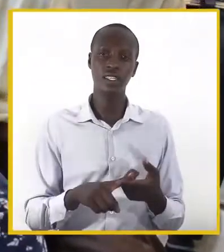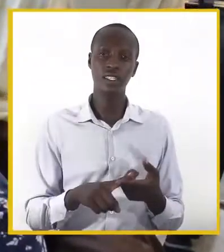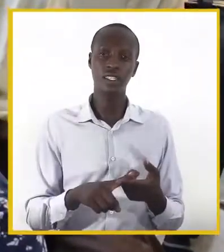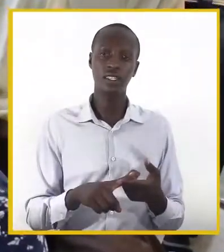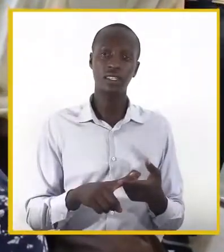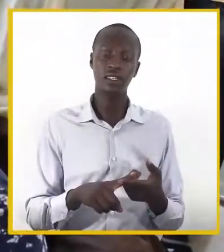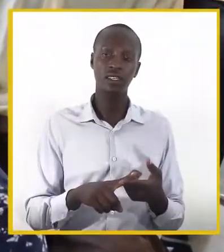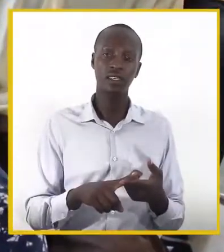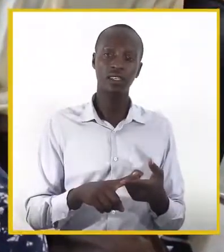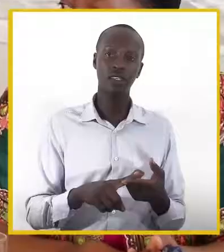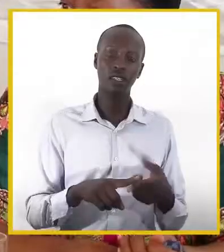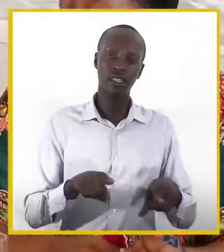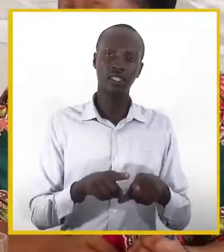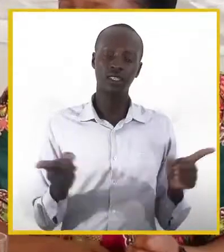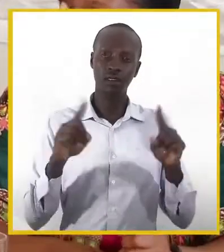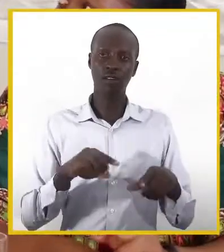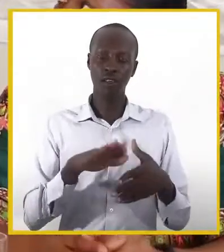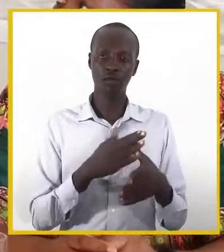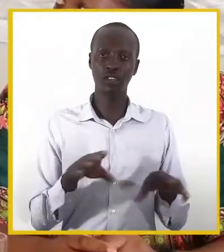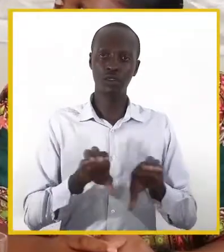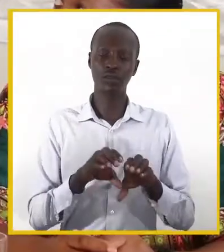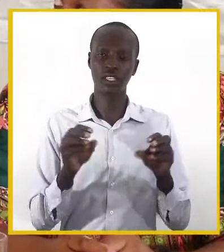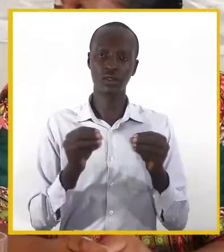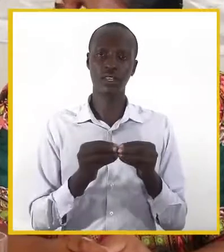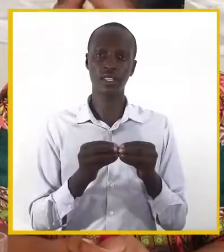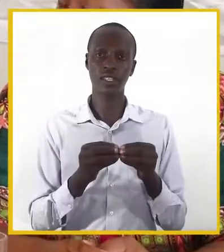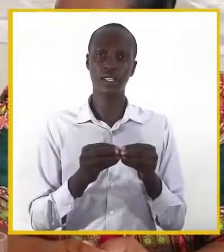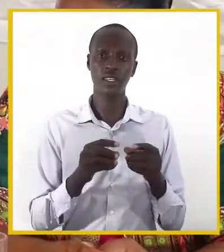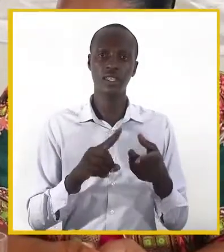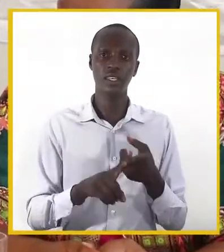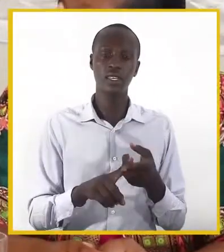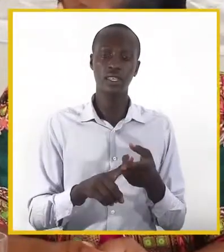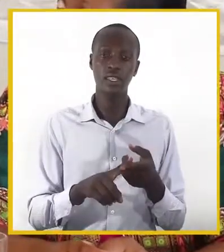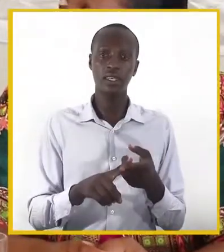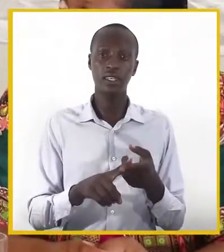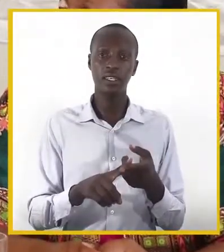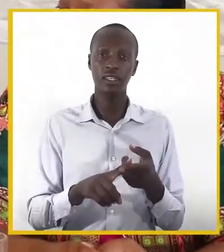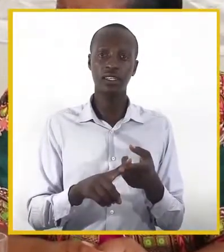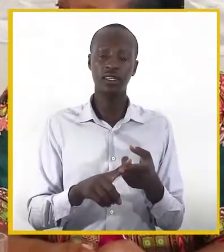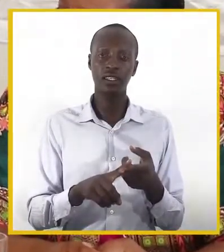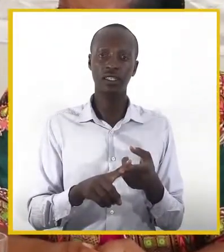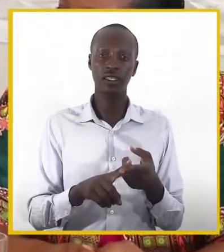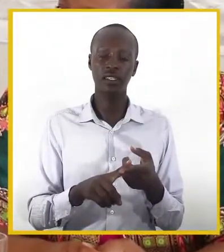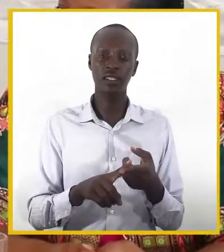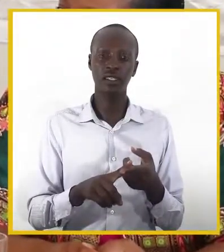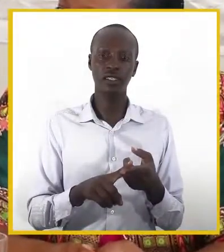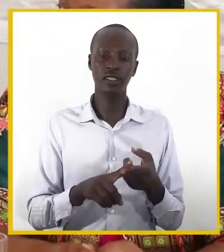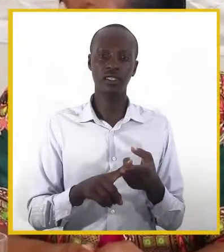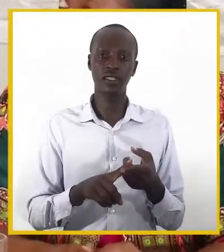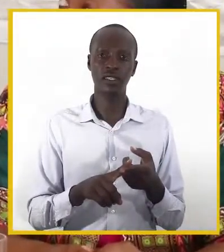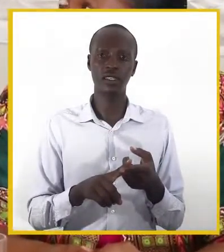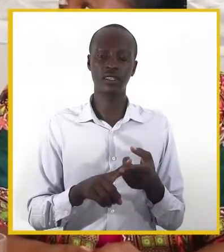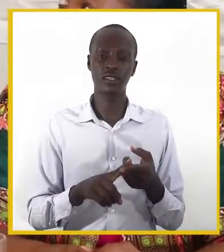you were a team. Their lives were in danger in some of the circumstances. They